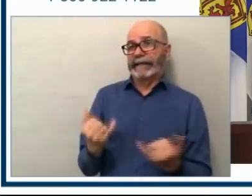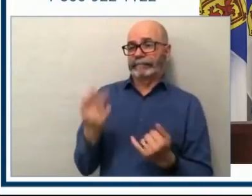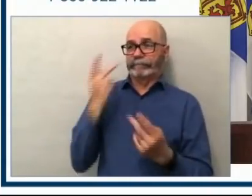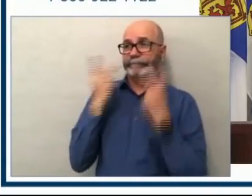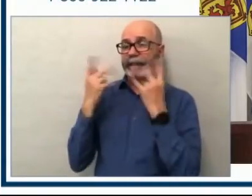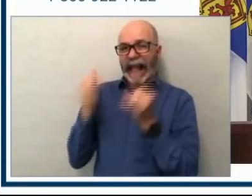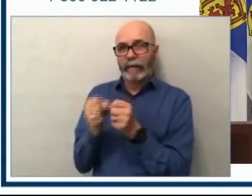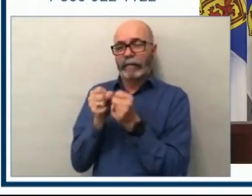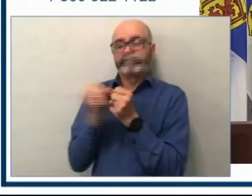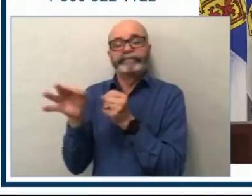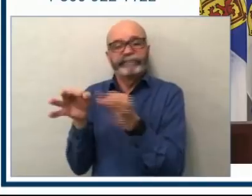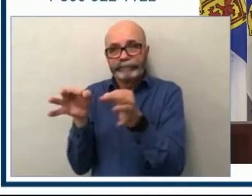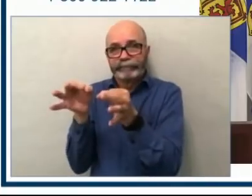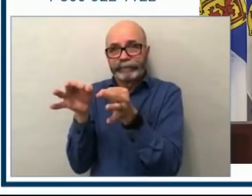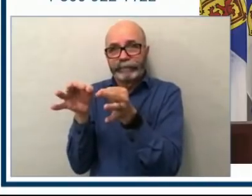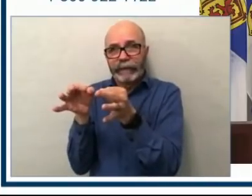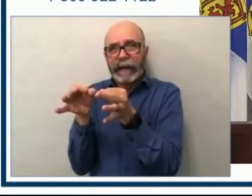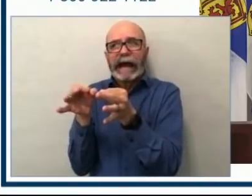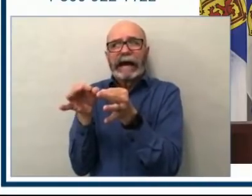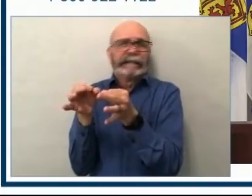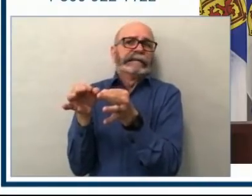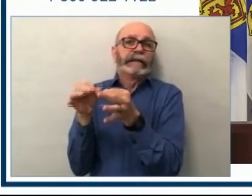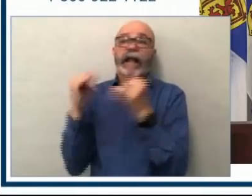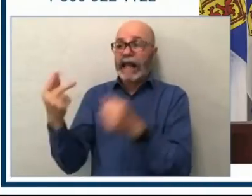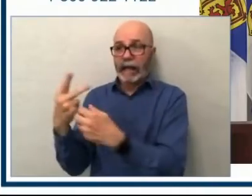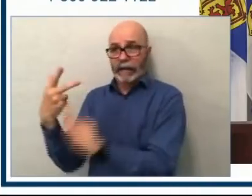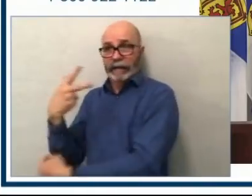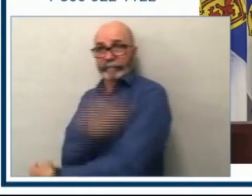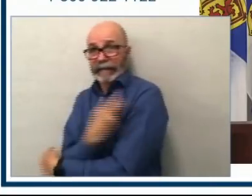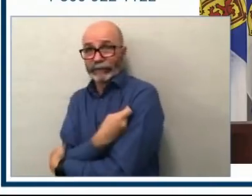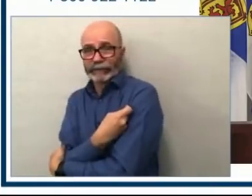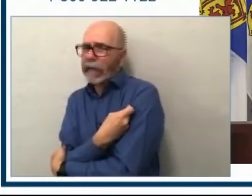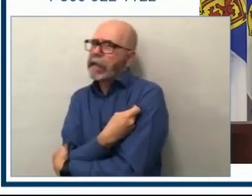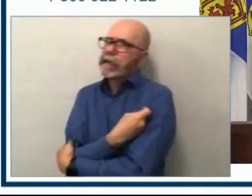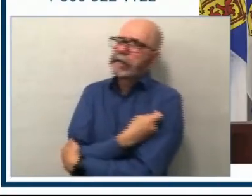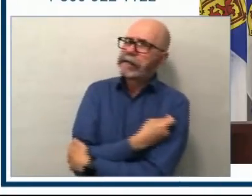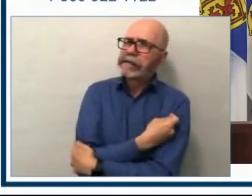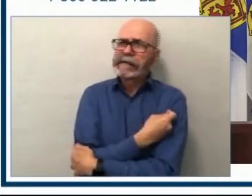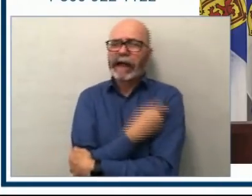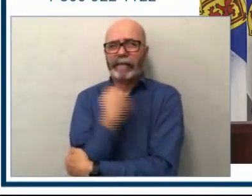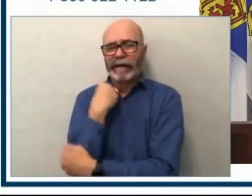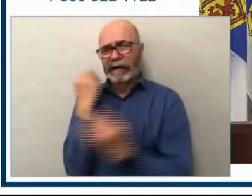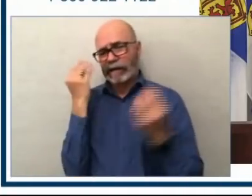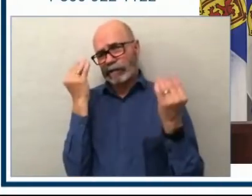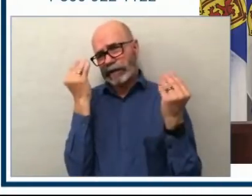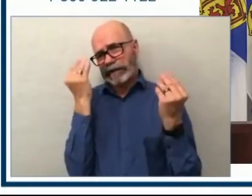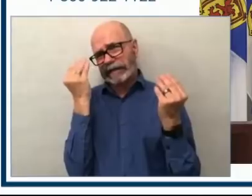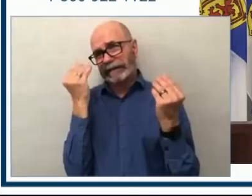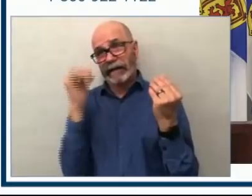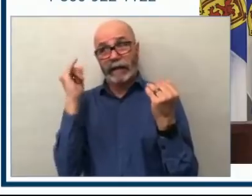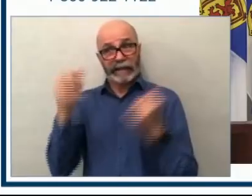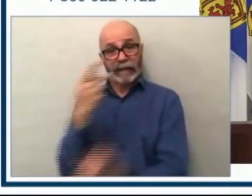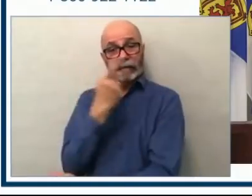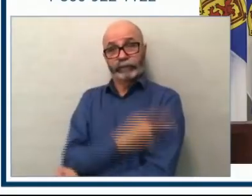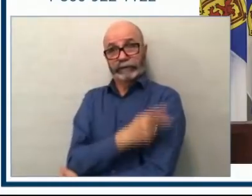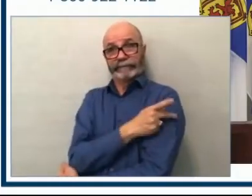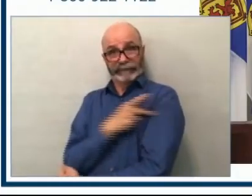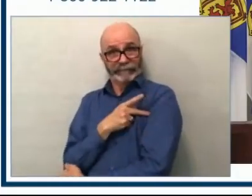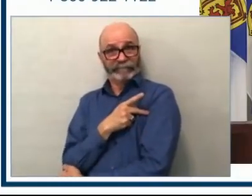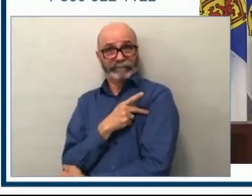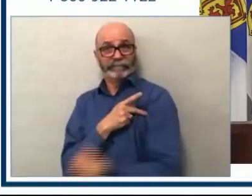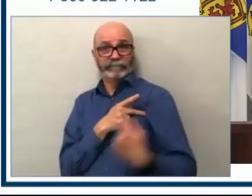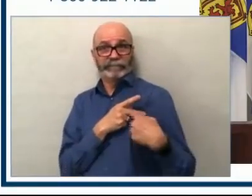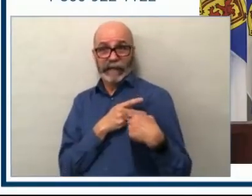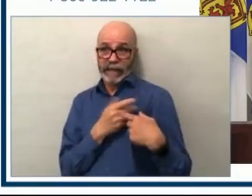about the vaccines as well. But I was wondering if the province has detailed approach to